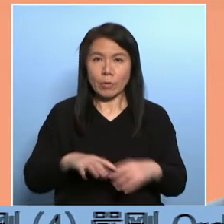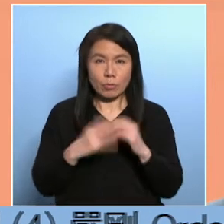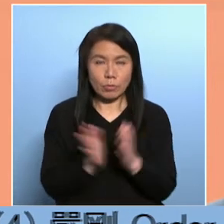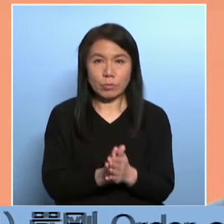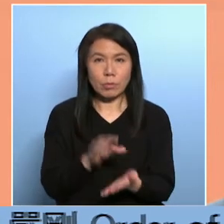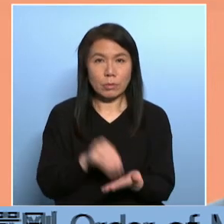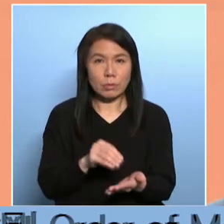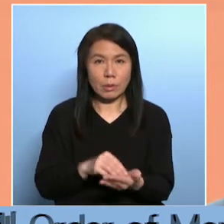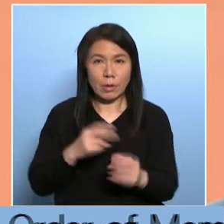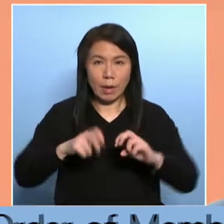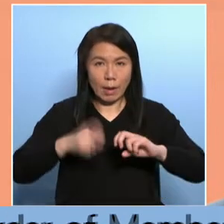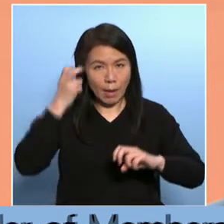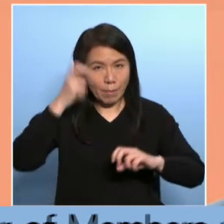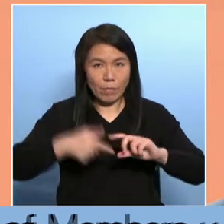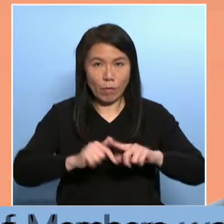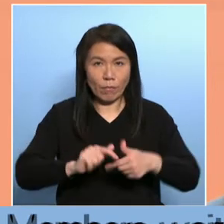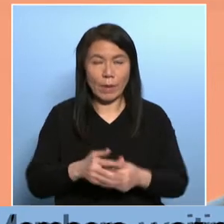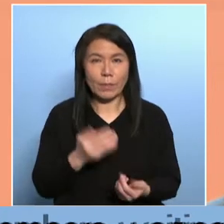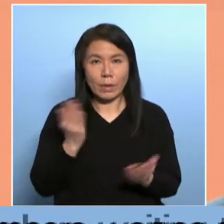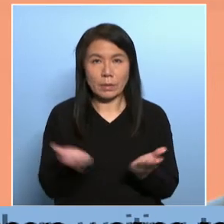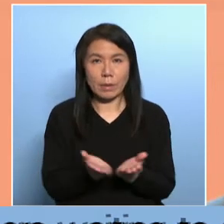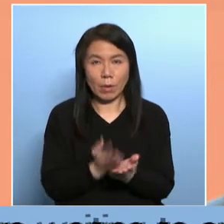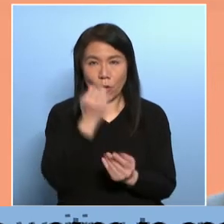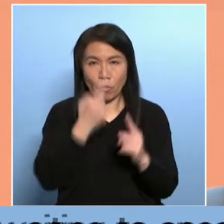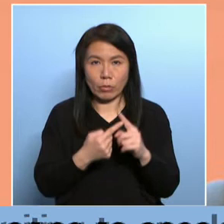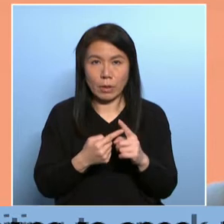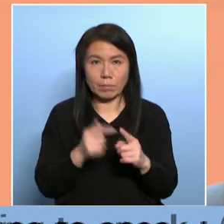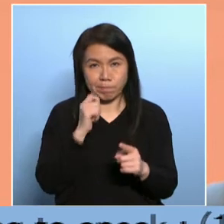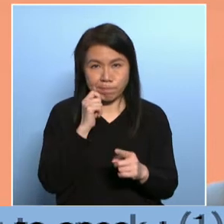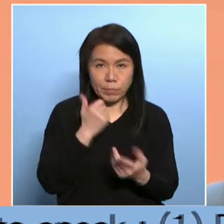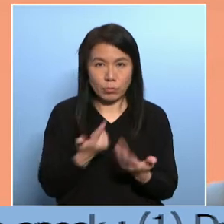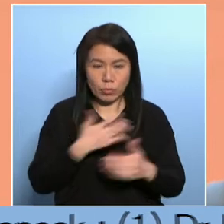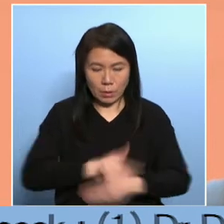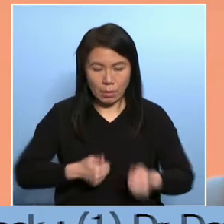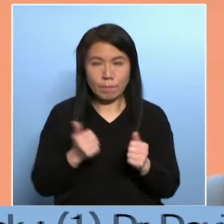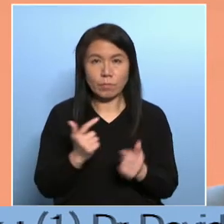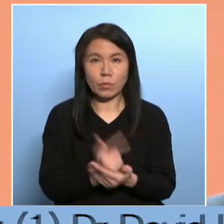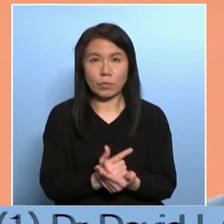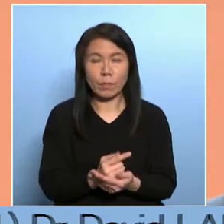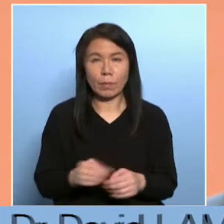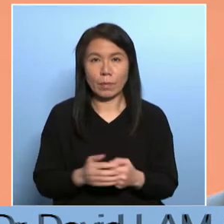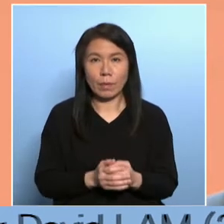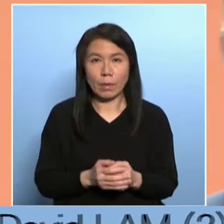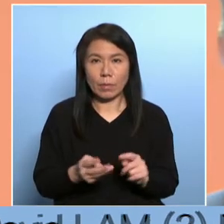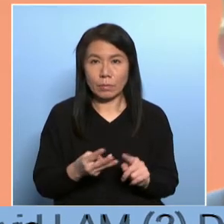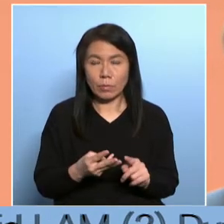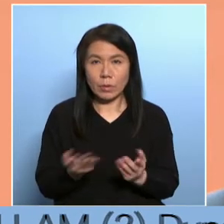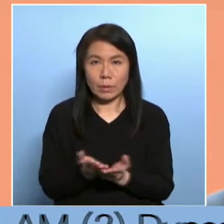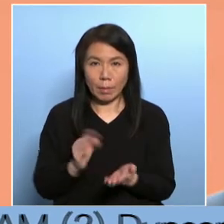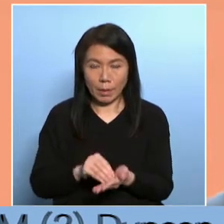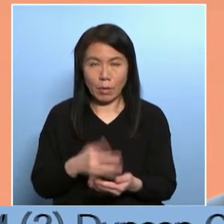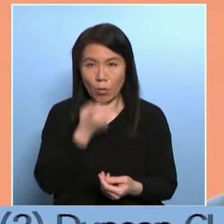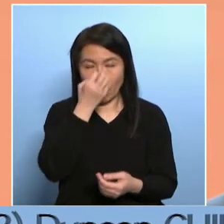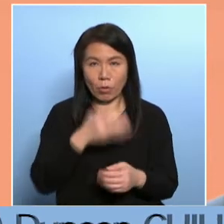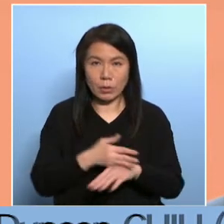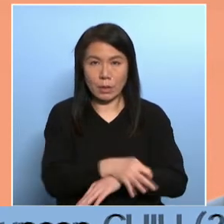used so that all necessary measures will be taken in order to ensure the life and limb of Hong Kong people can be protected, and